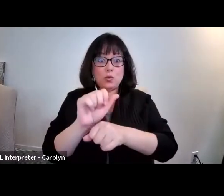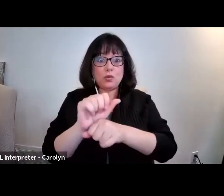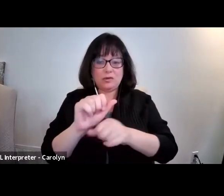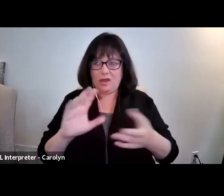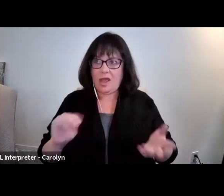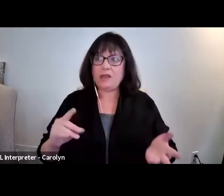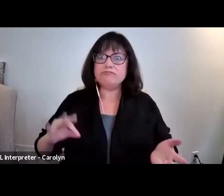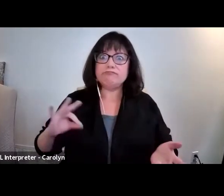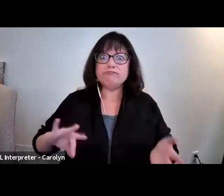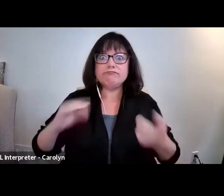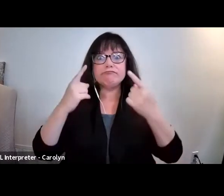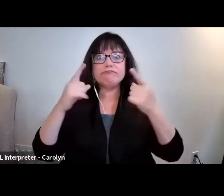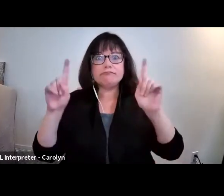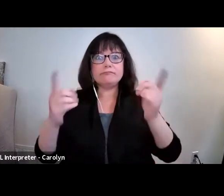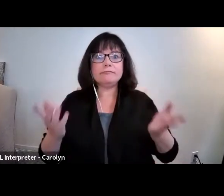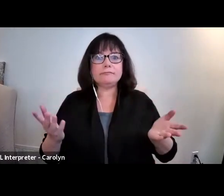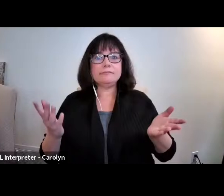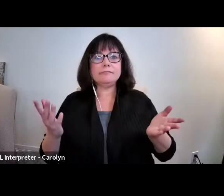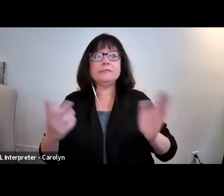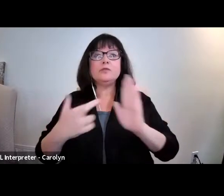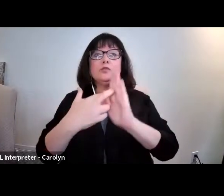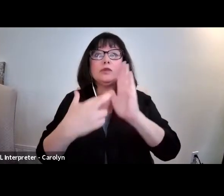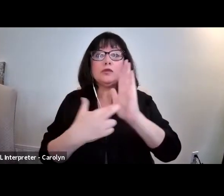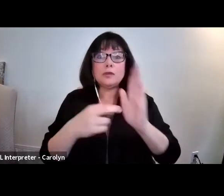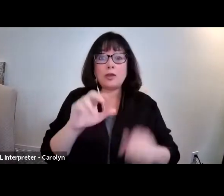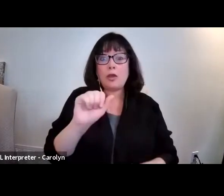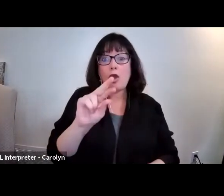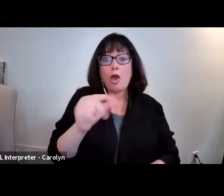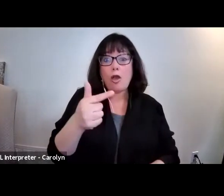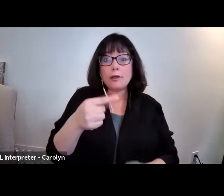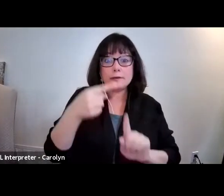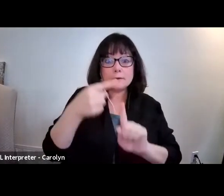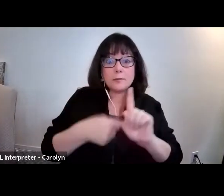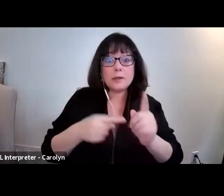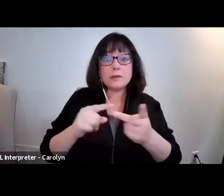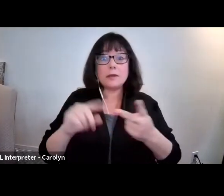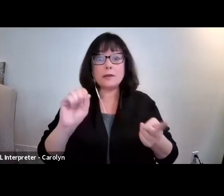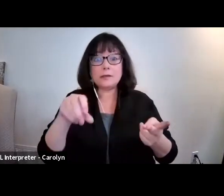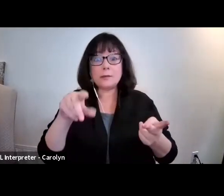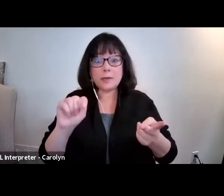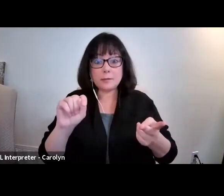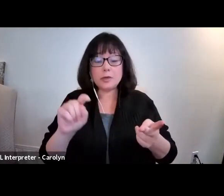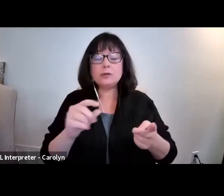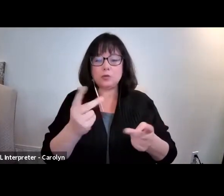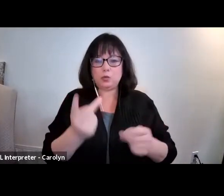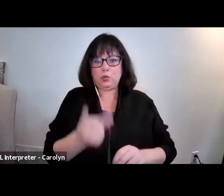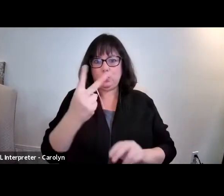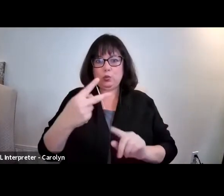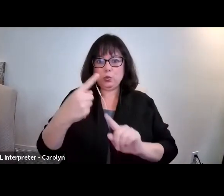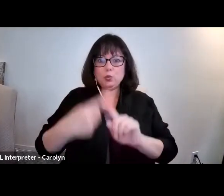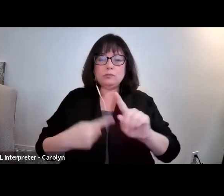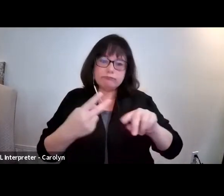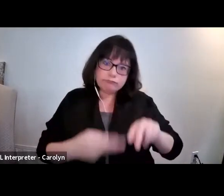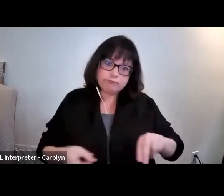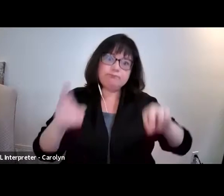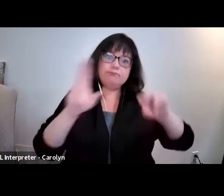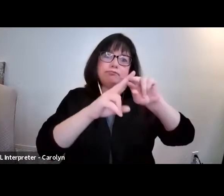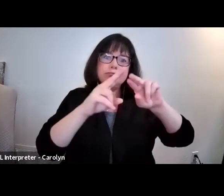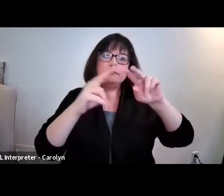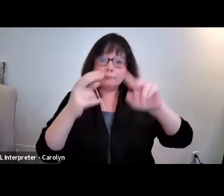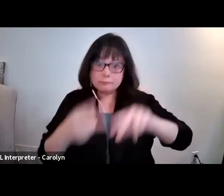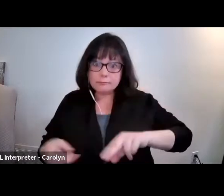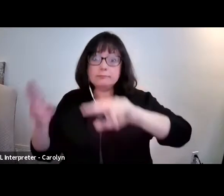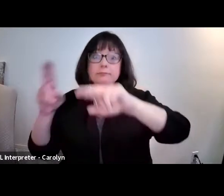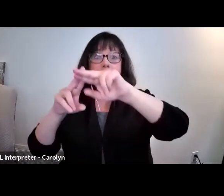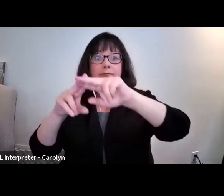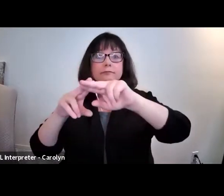has improved in both the August and September updates, allowing us to be considerably more optimistic